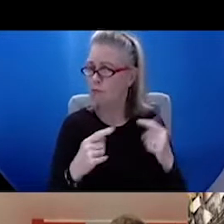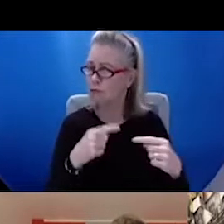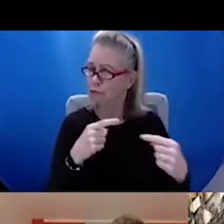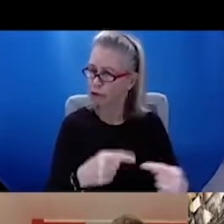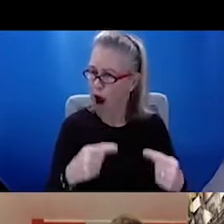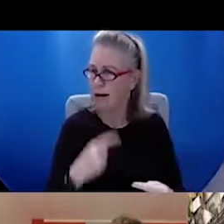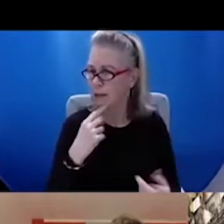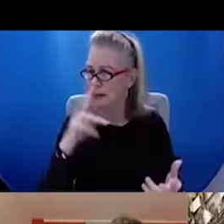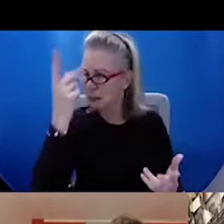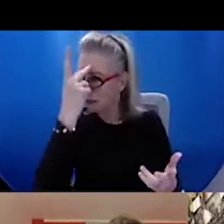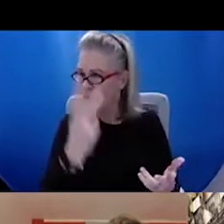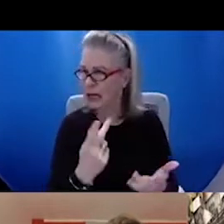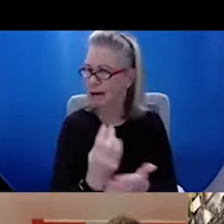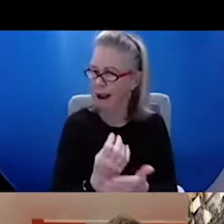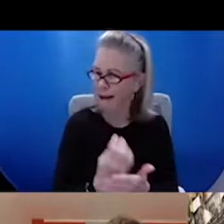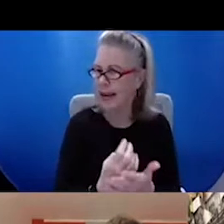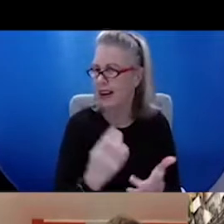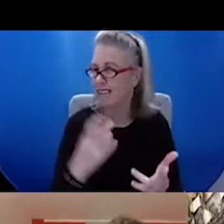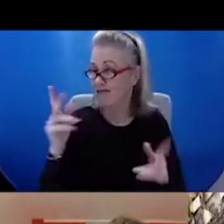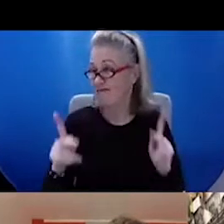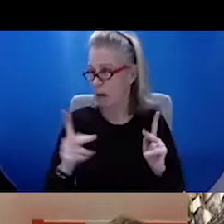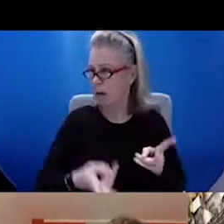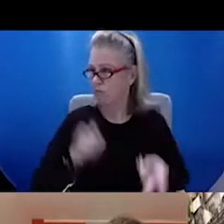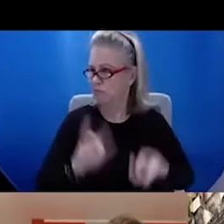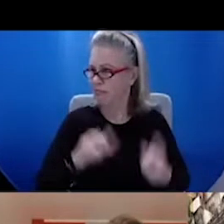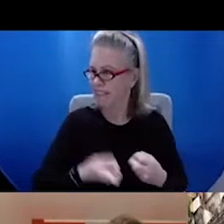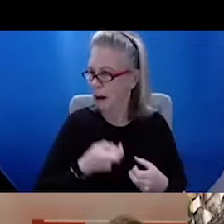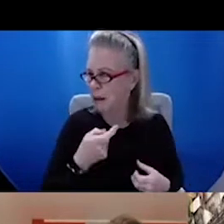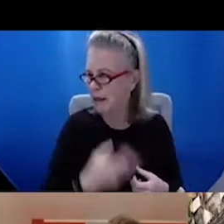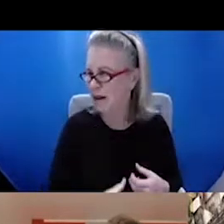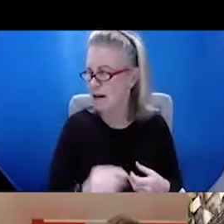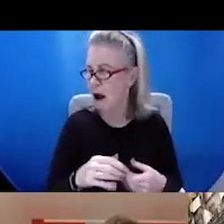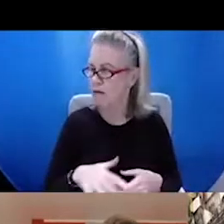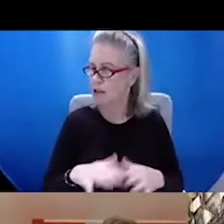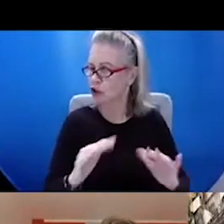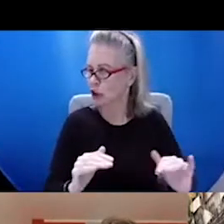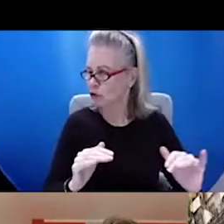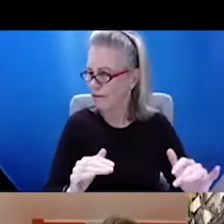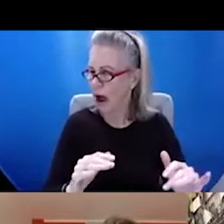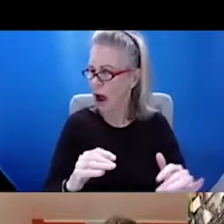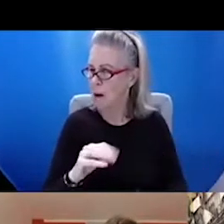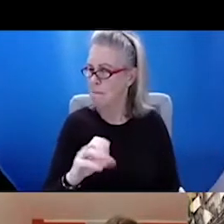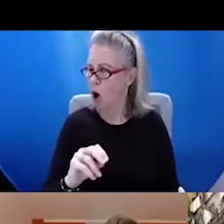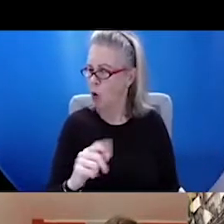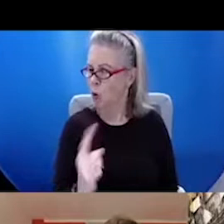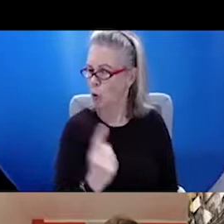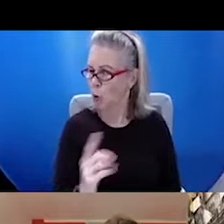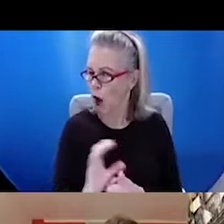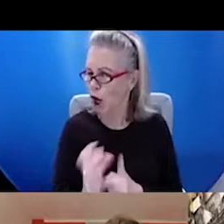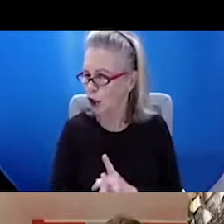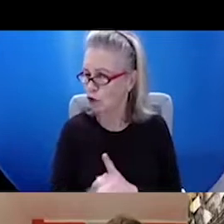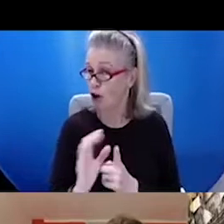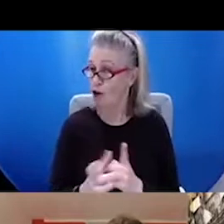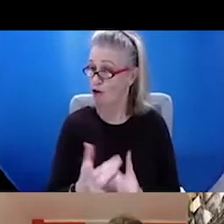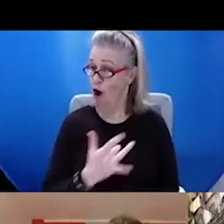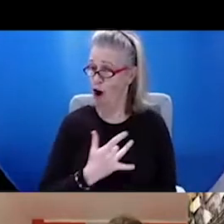monoculture, and where the cultural heart of a millennial civilization is still embedded, though today disappearing for a